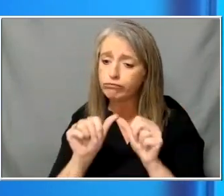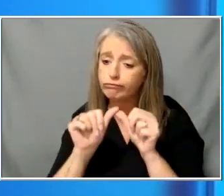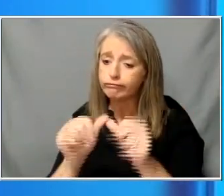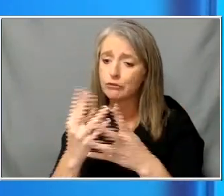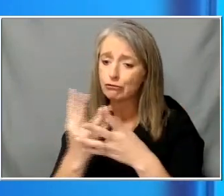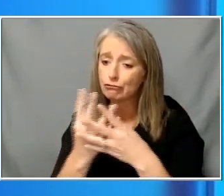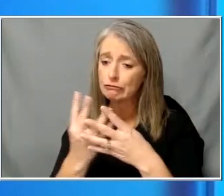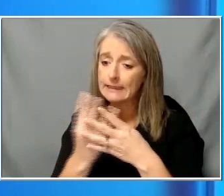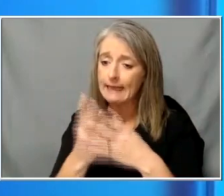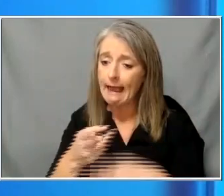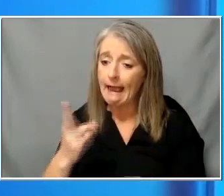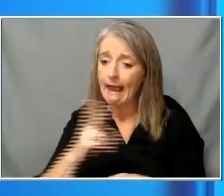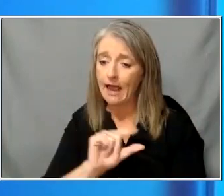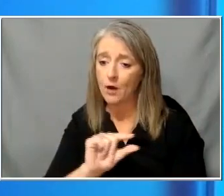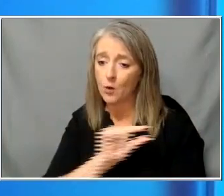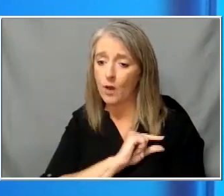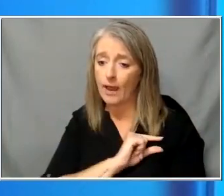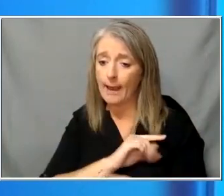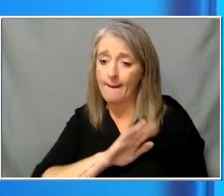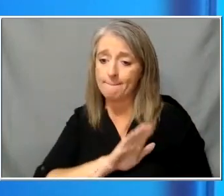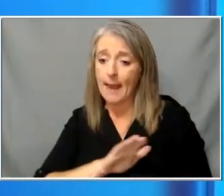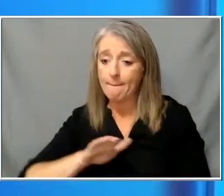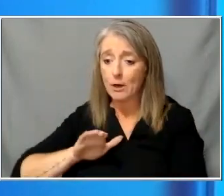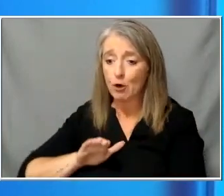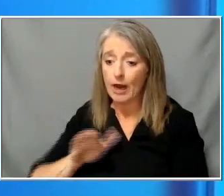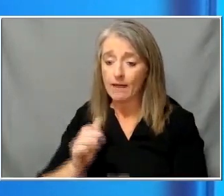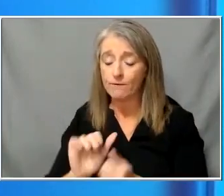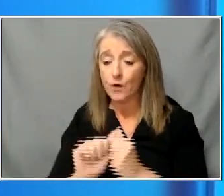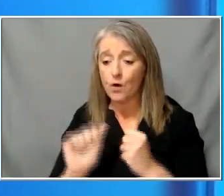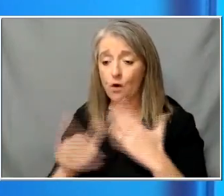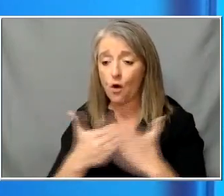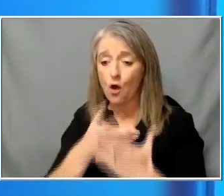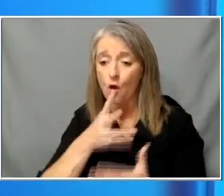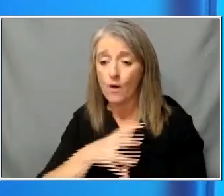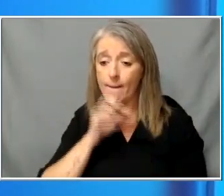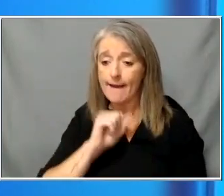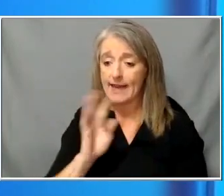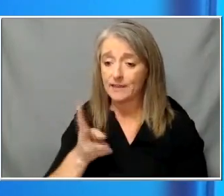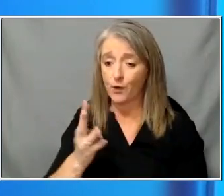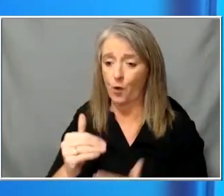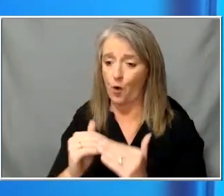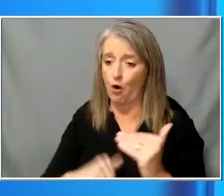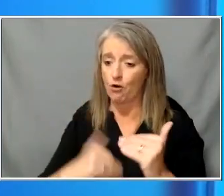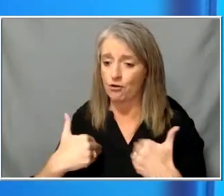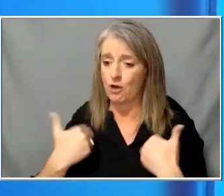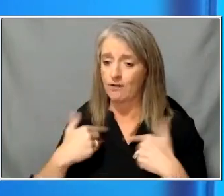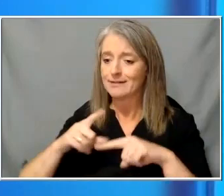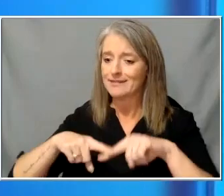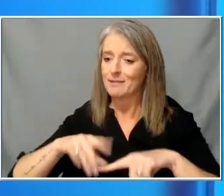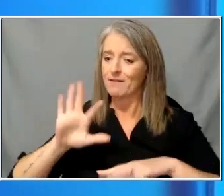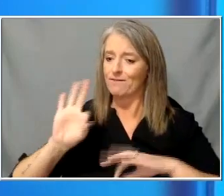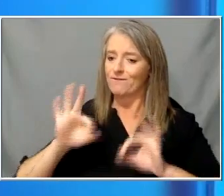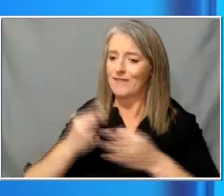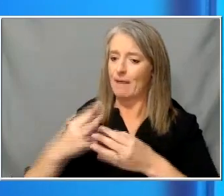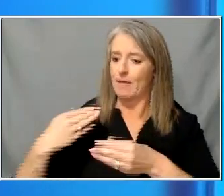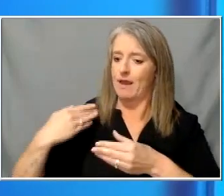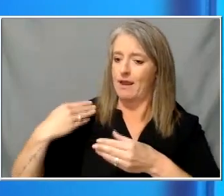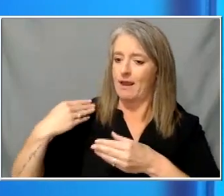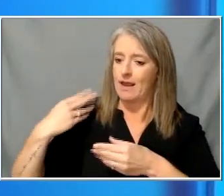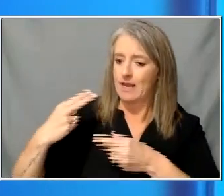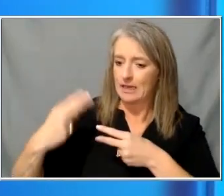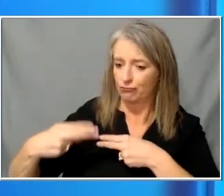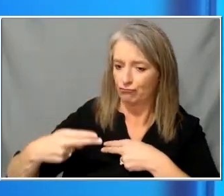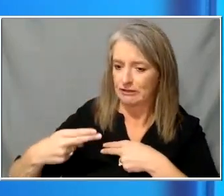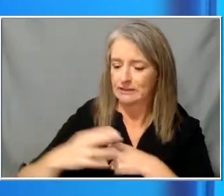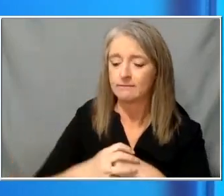high quality mammogram for all women at age 40 or younger, depending on your family history. So make sure that you get